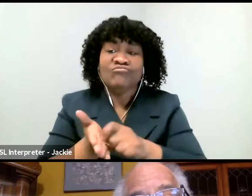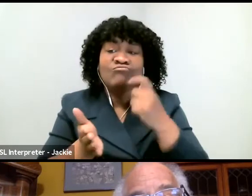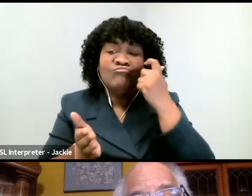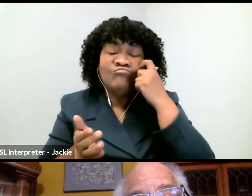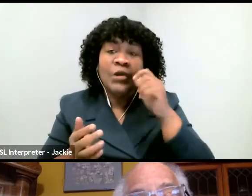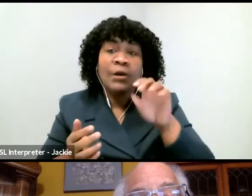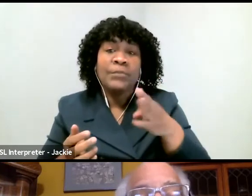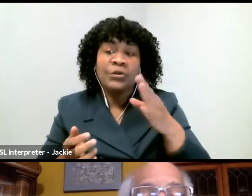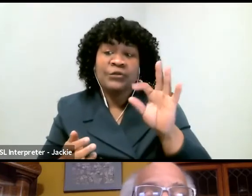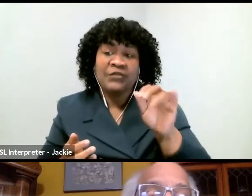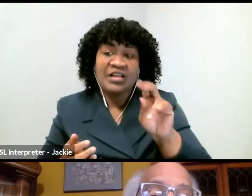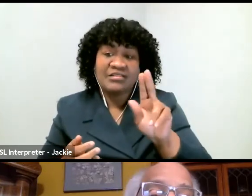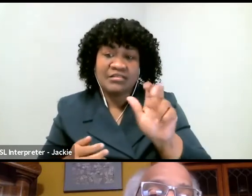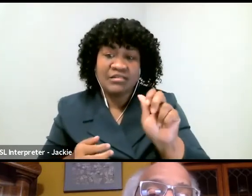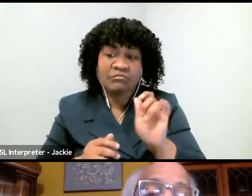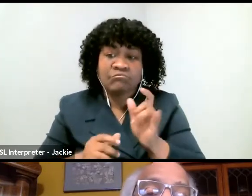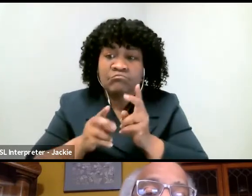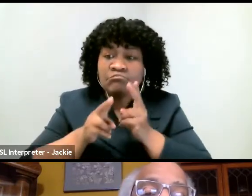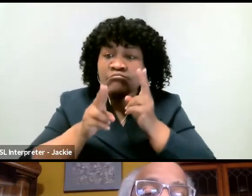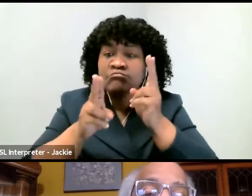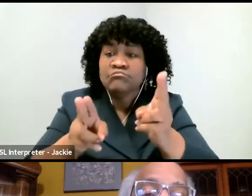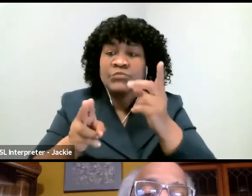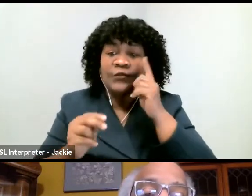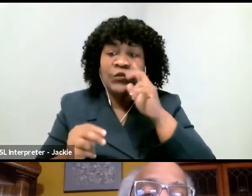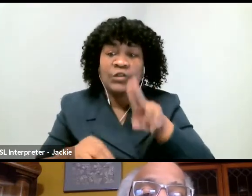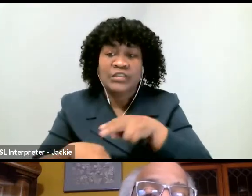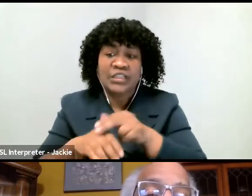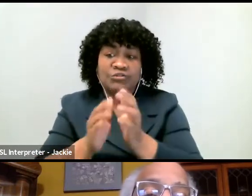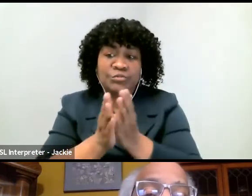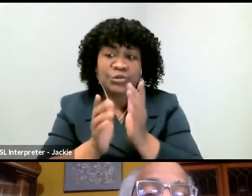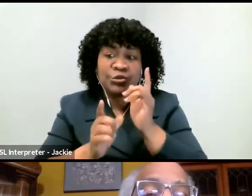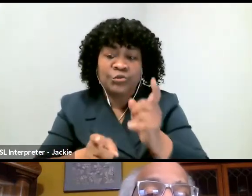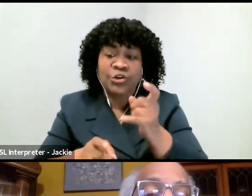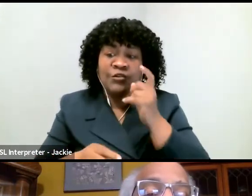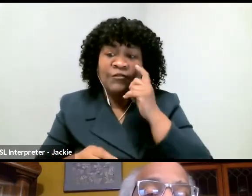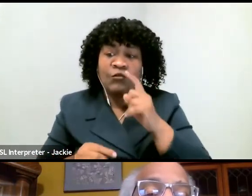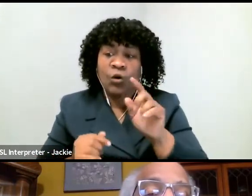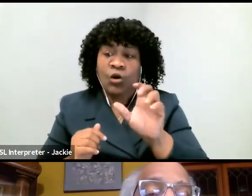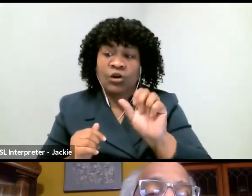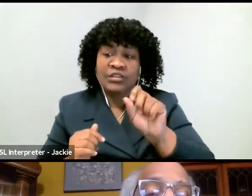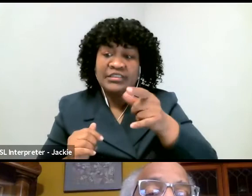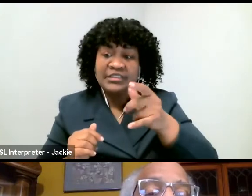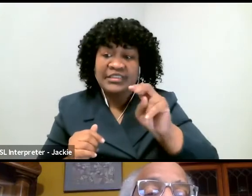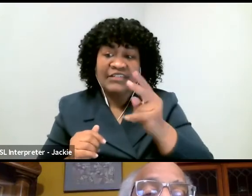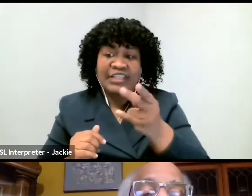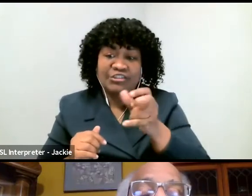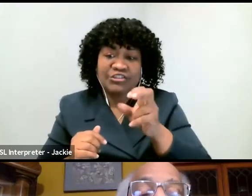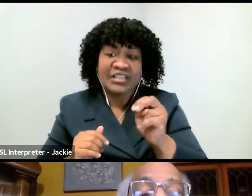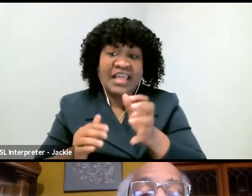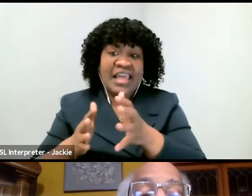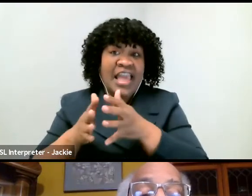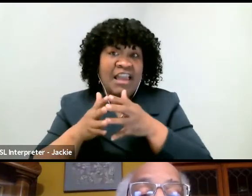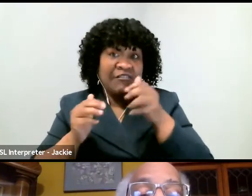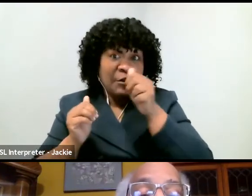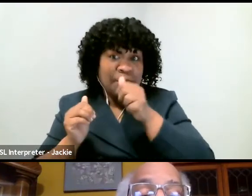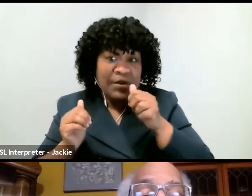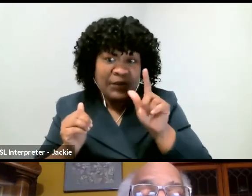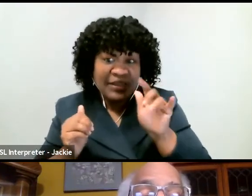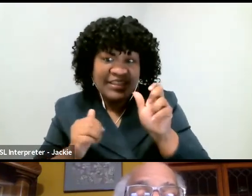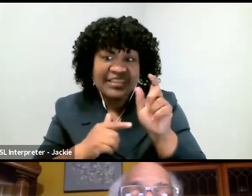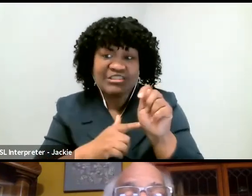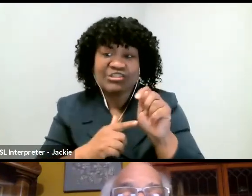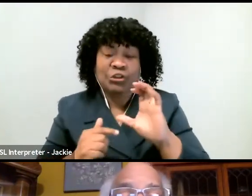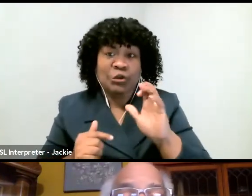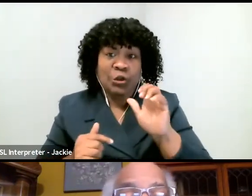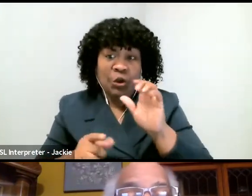honors include the National Book Award for Poetry, the Stephen Henderson Award from the African American Literature and Culture Society, a Guggenheim